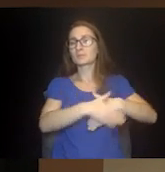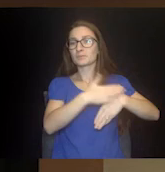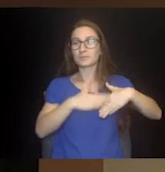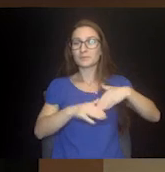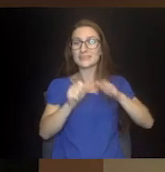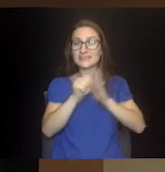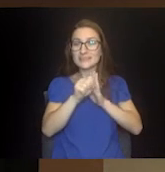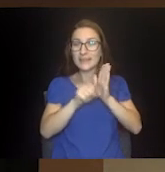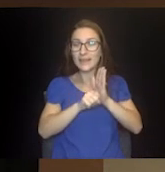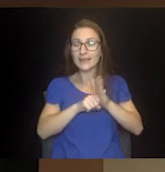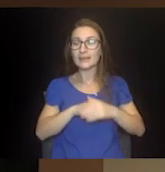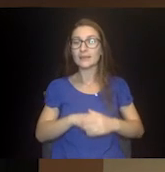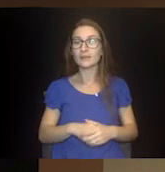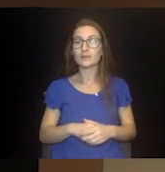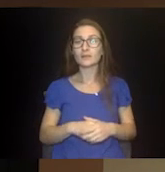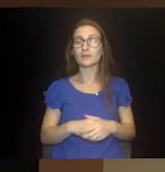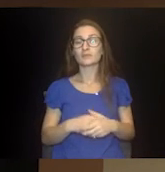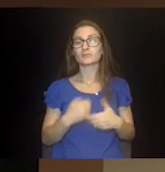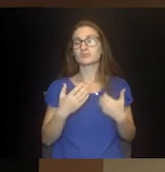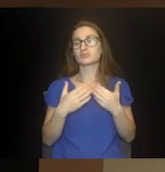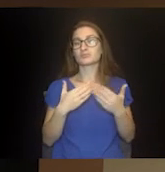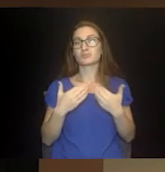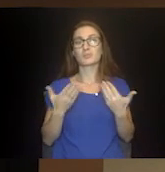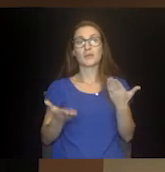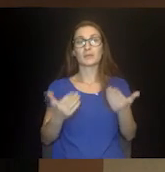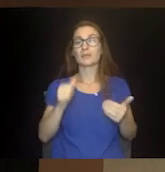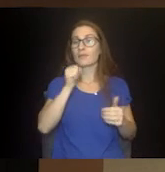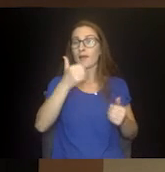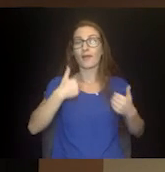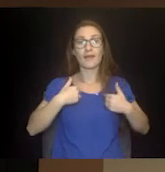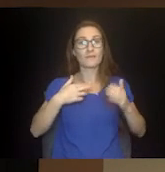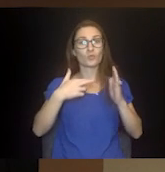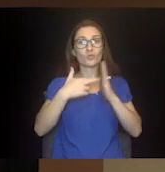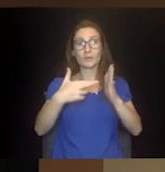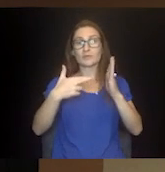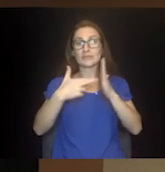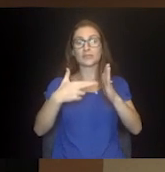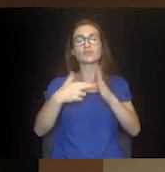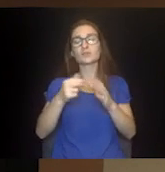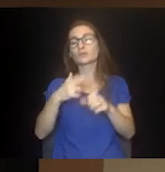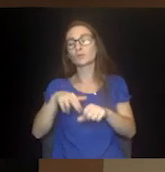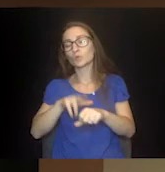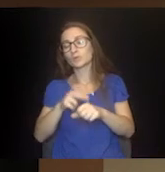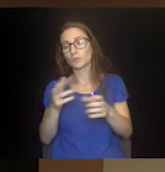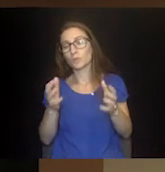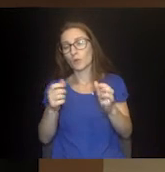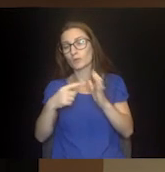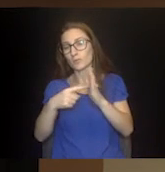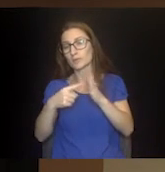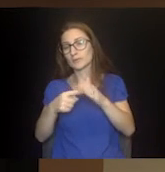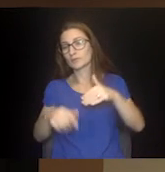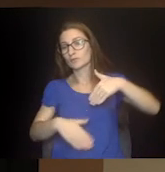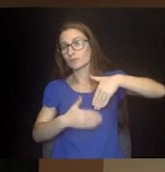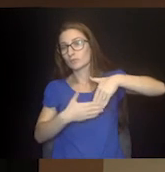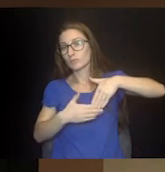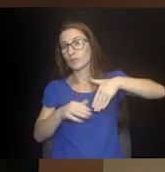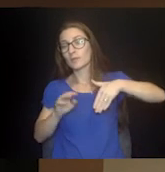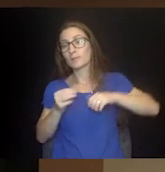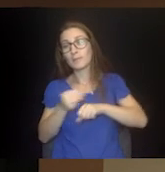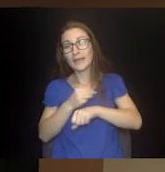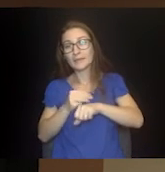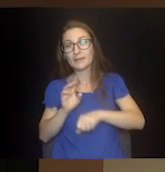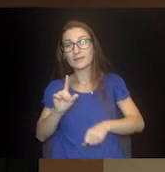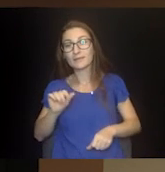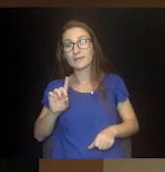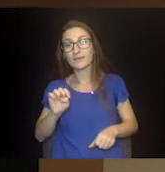regardless, you know, like what part of the state that you live in. Because even though we may not have any representation, well, of course, like we would love to have representation